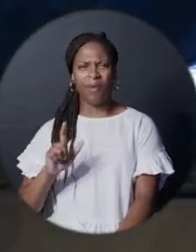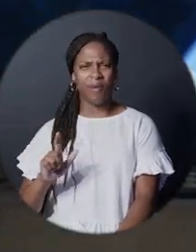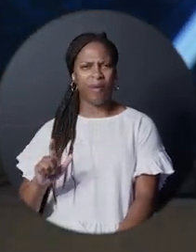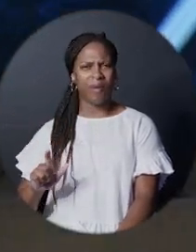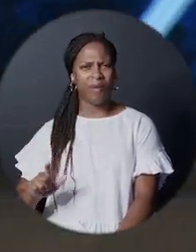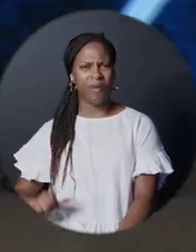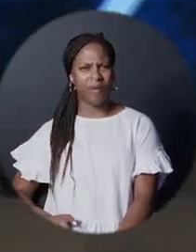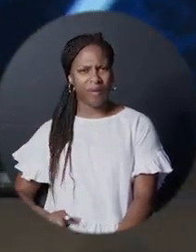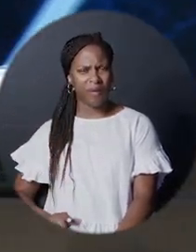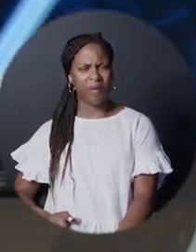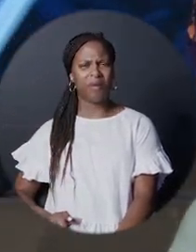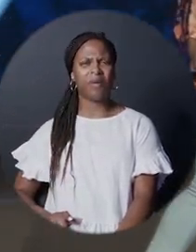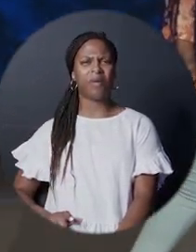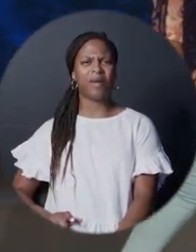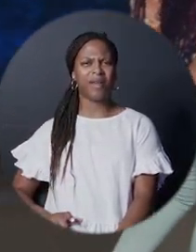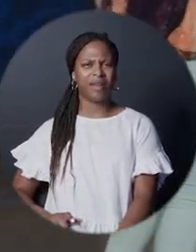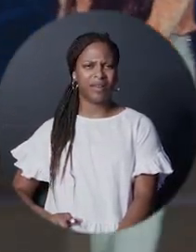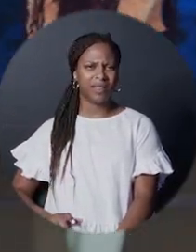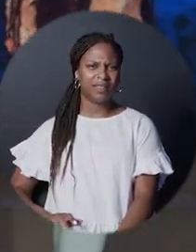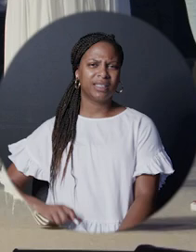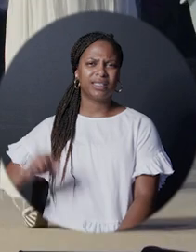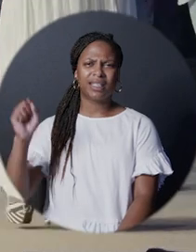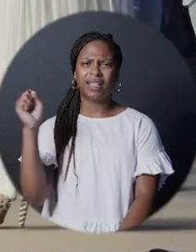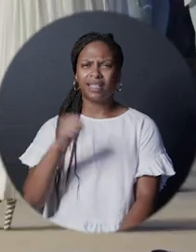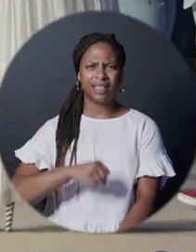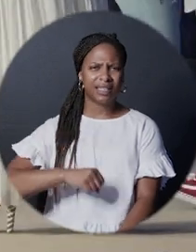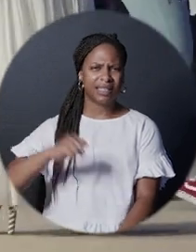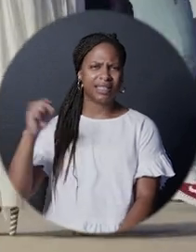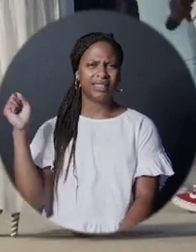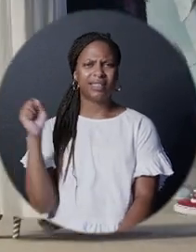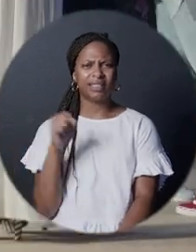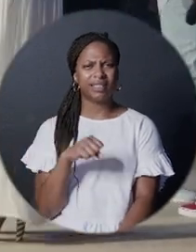Yes, Lord.